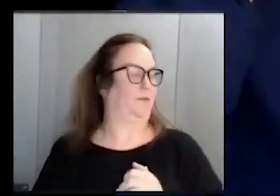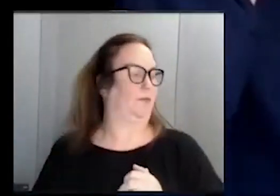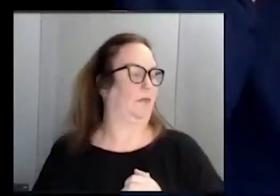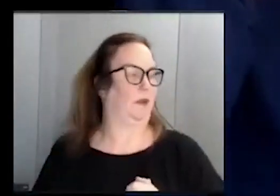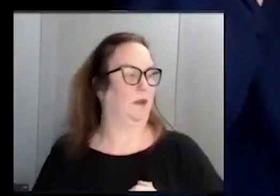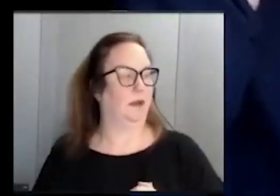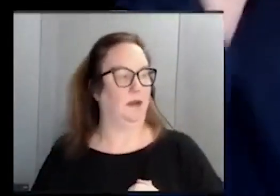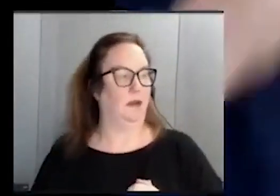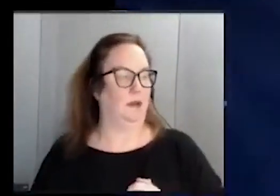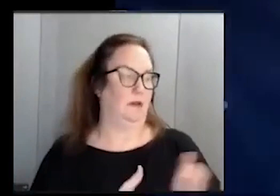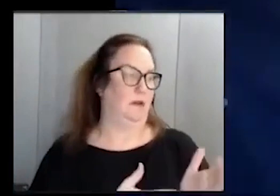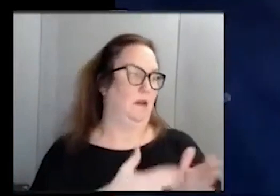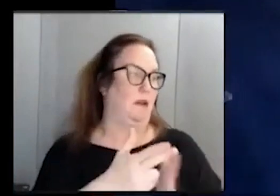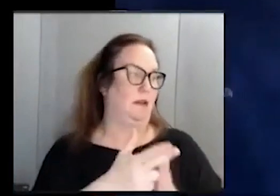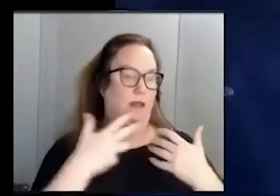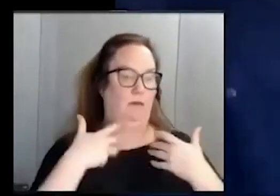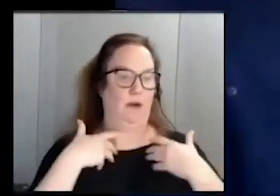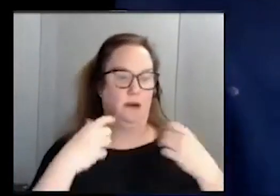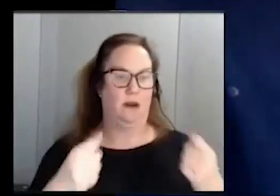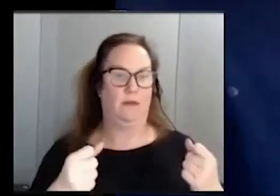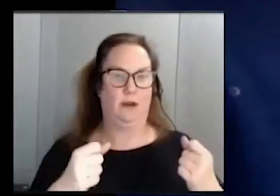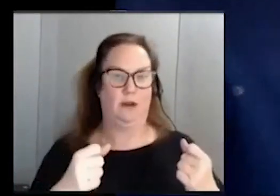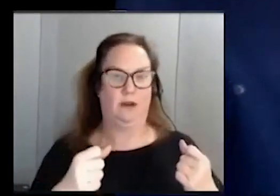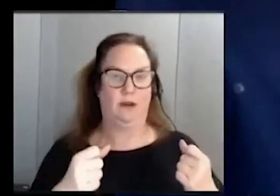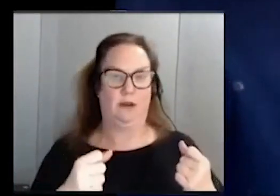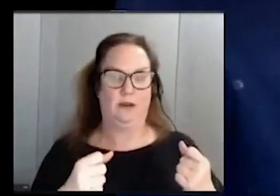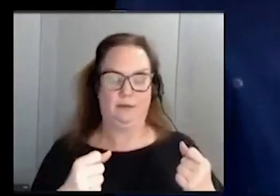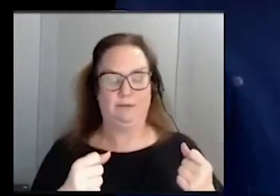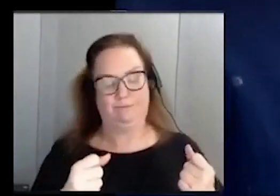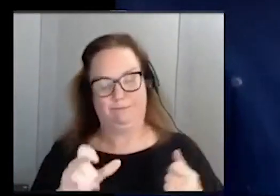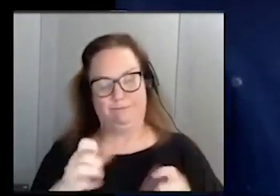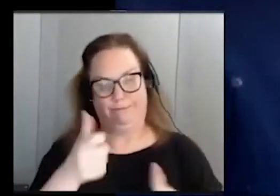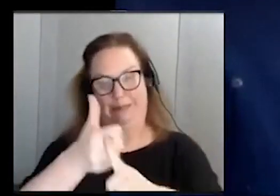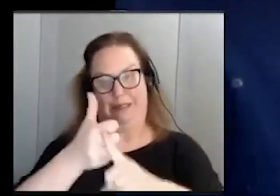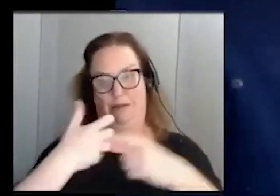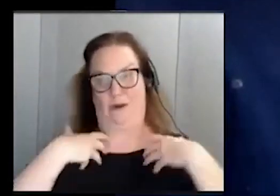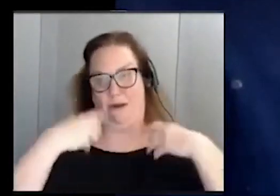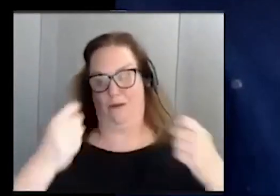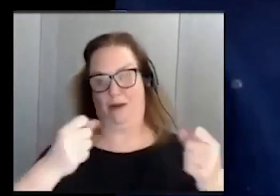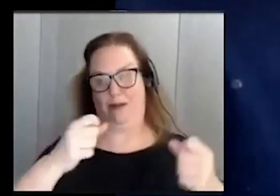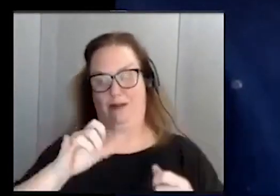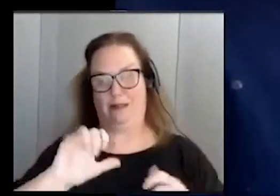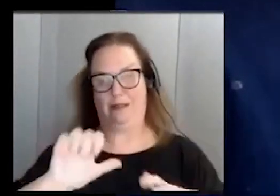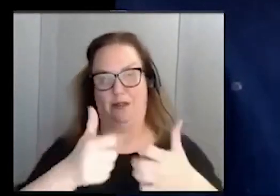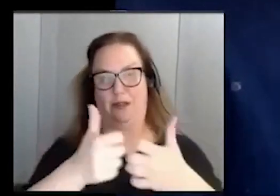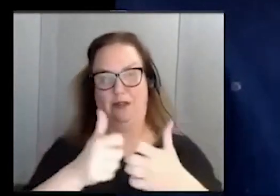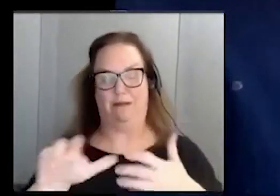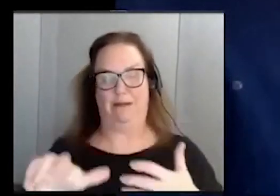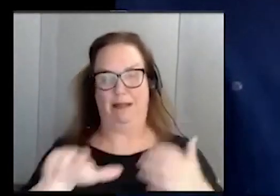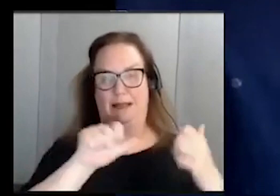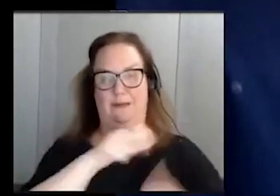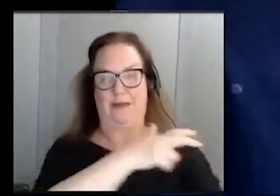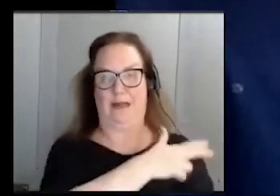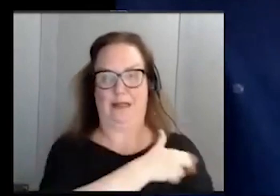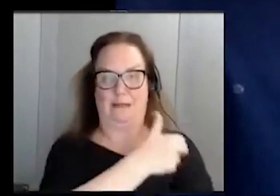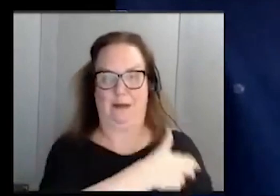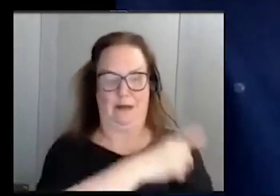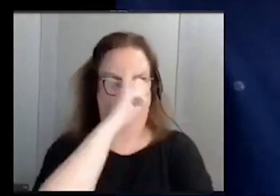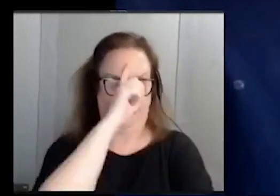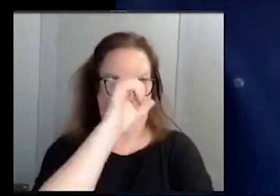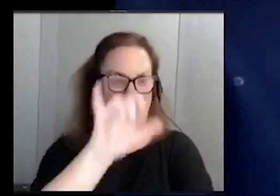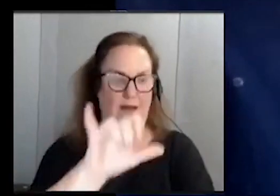Honestly, just recovering was the bigger challenge. And leaving the hospital, I was thinking about that,